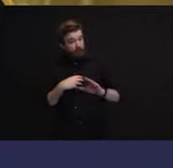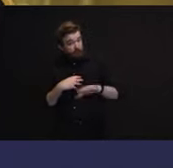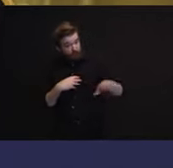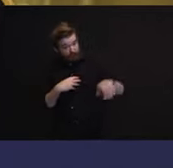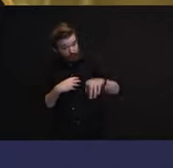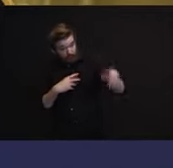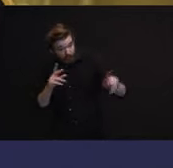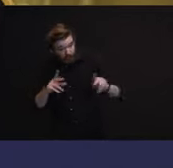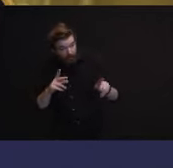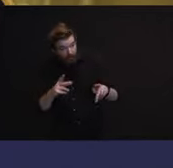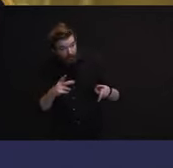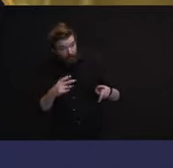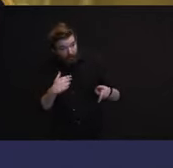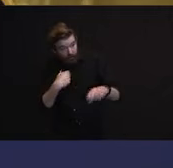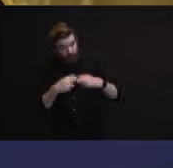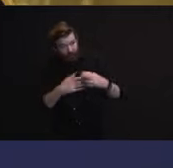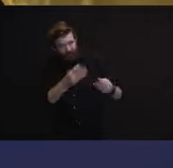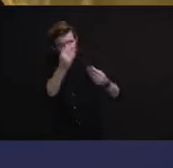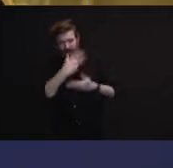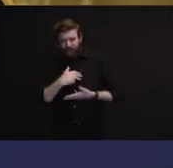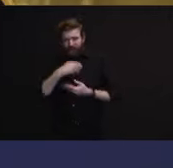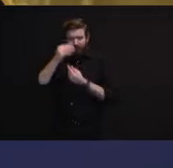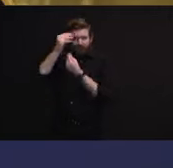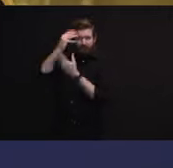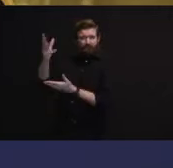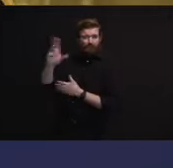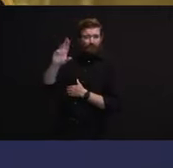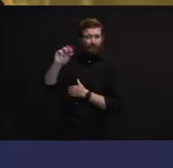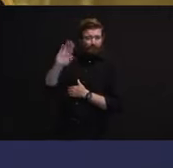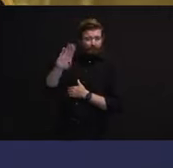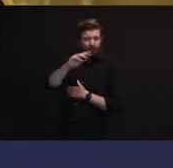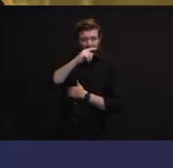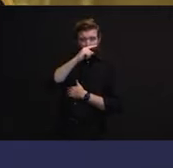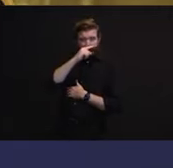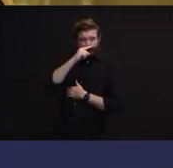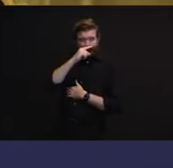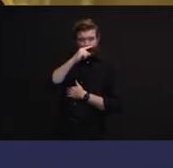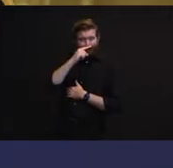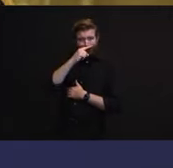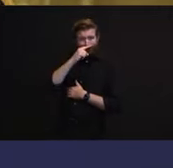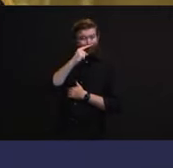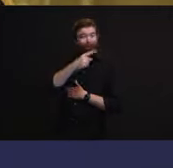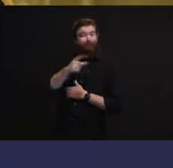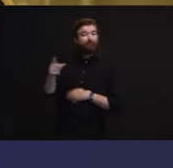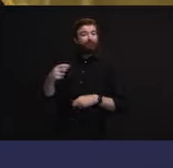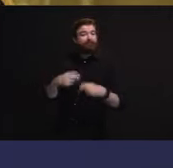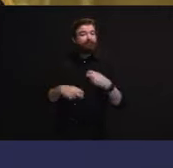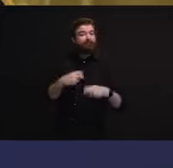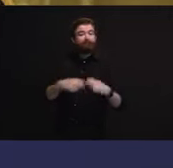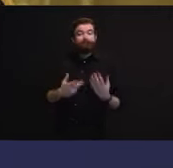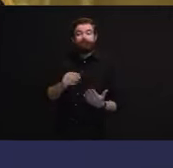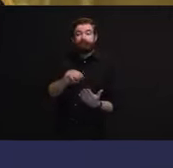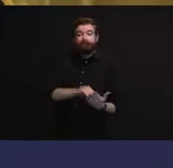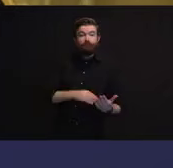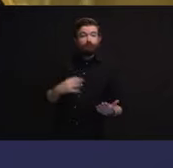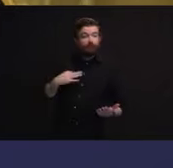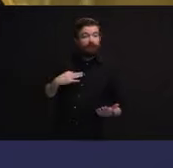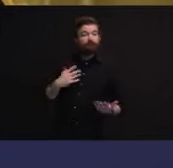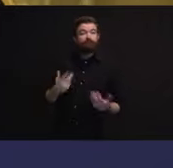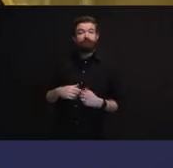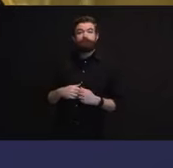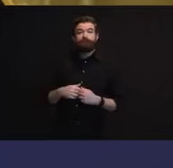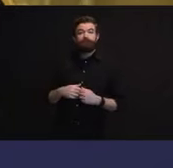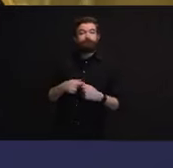not literally 100%, a particular issue to that person. It wasn't that they couldn't get their phone answered. It was in